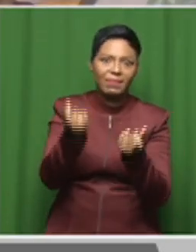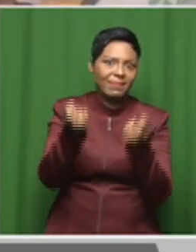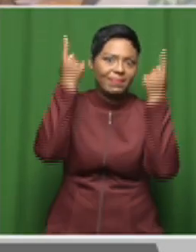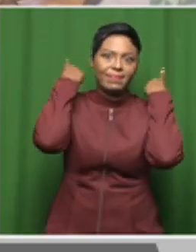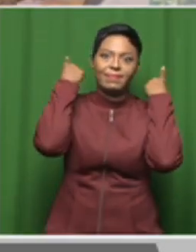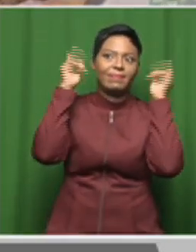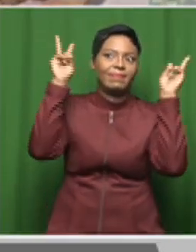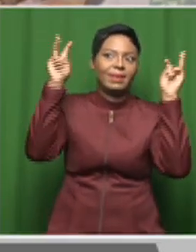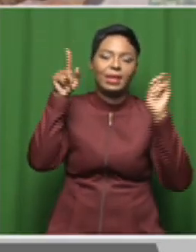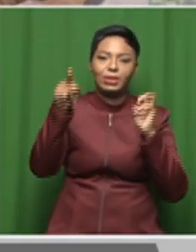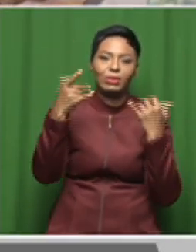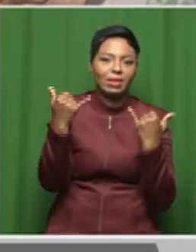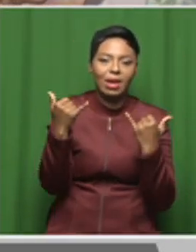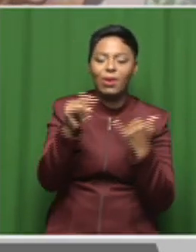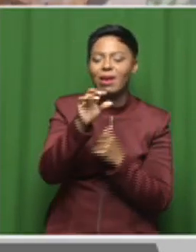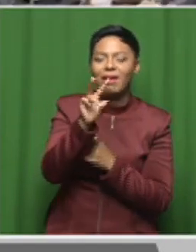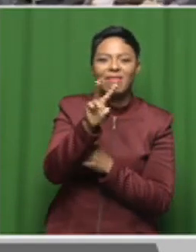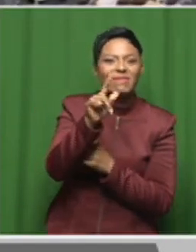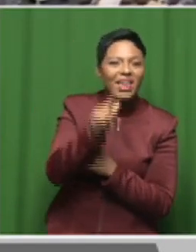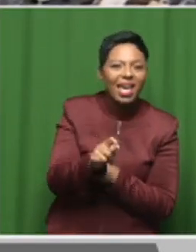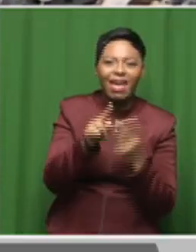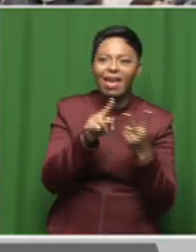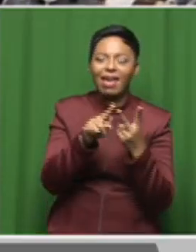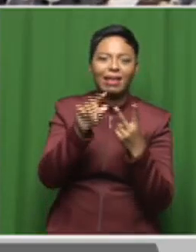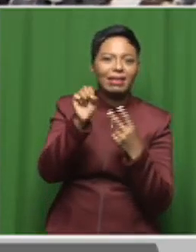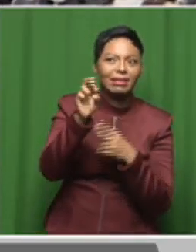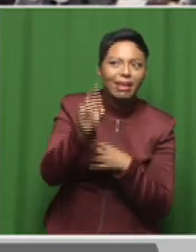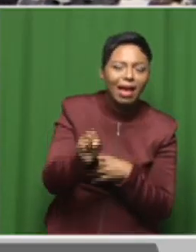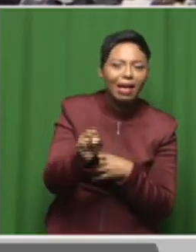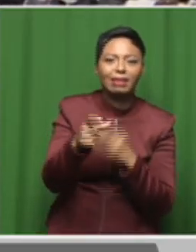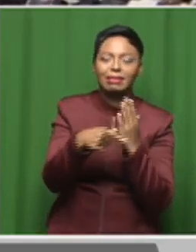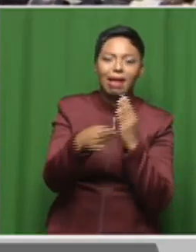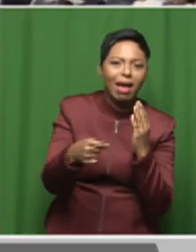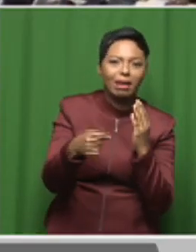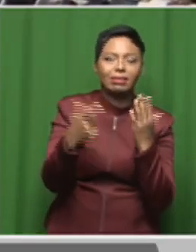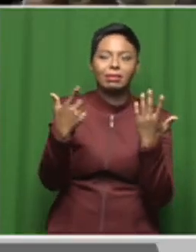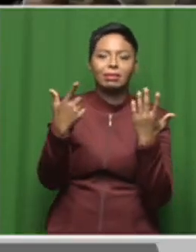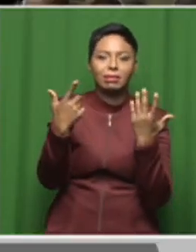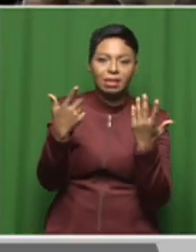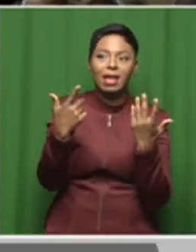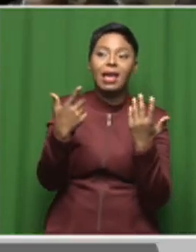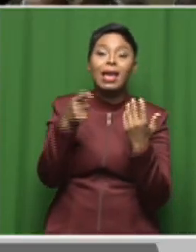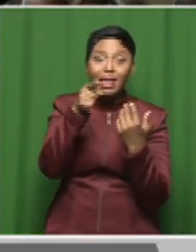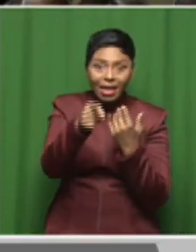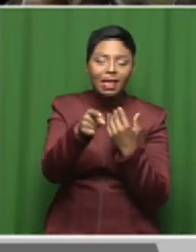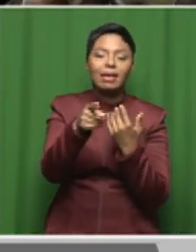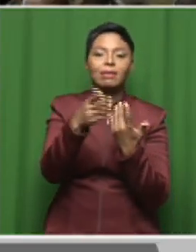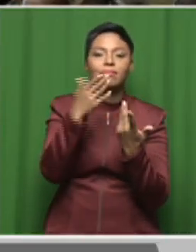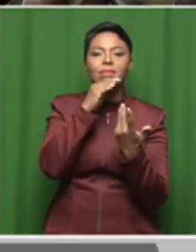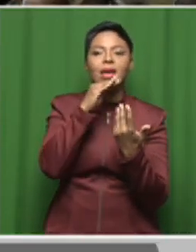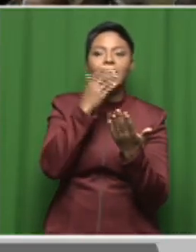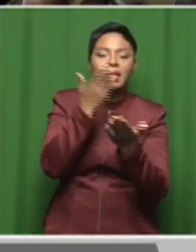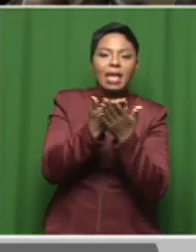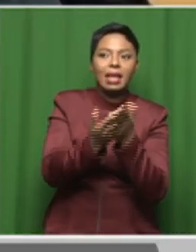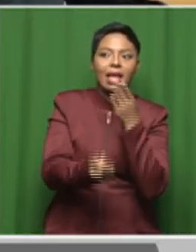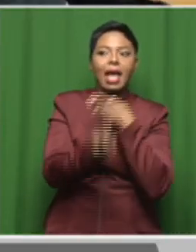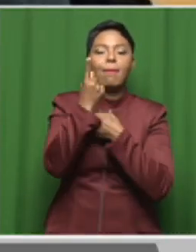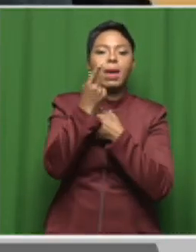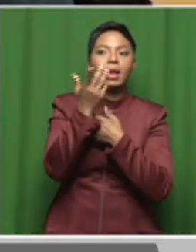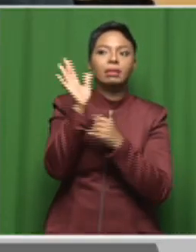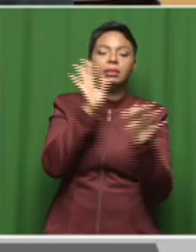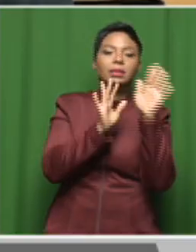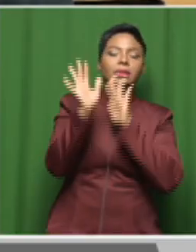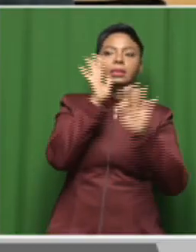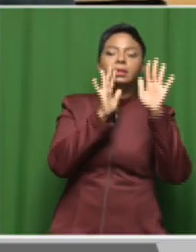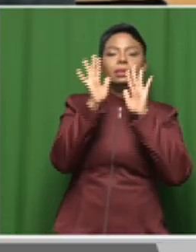sufficient knowledge, and they're open for being abused by vendors. And I think